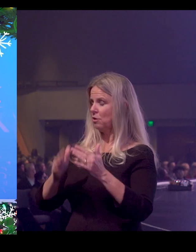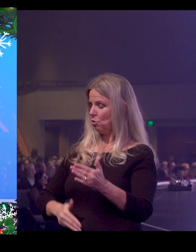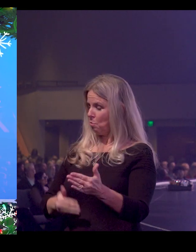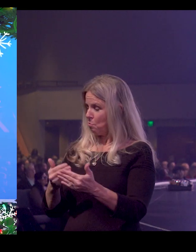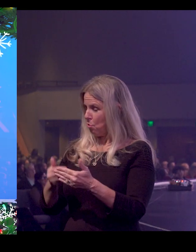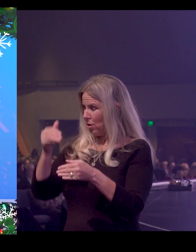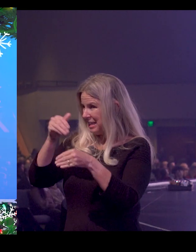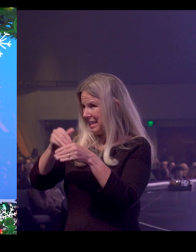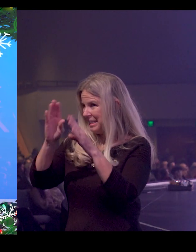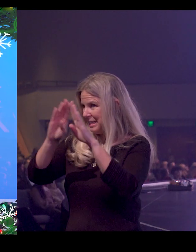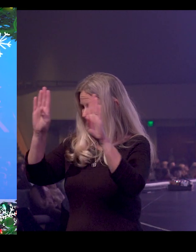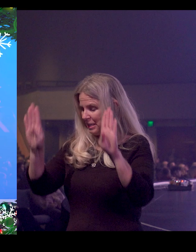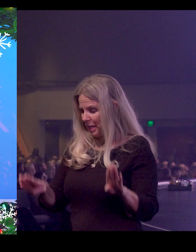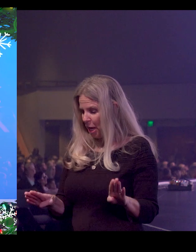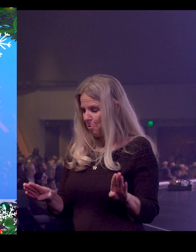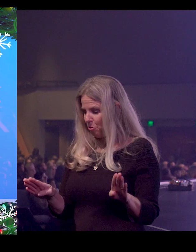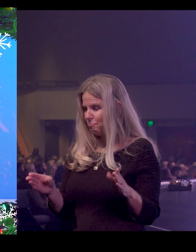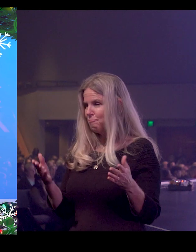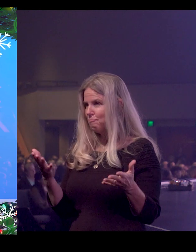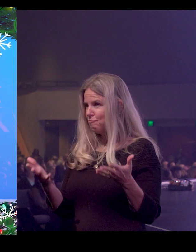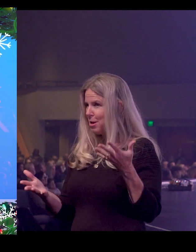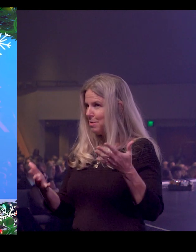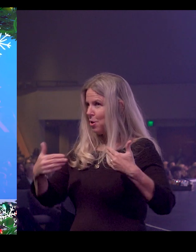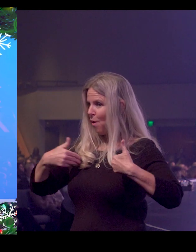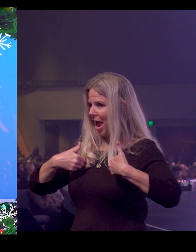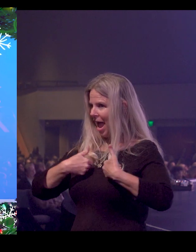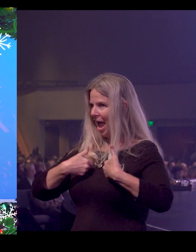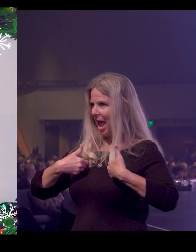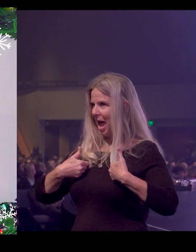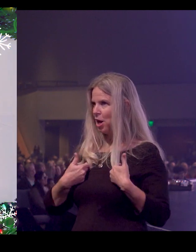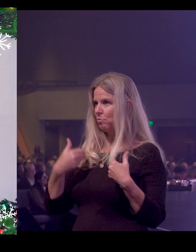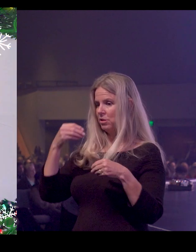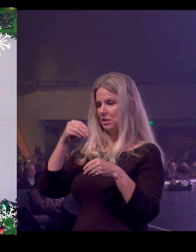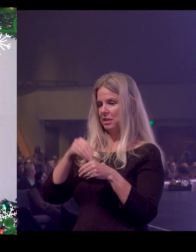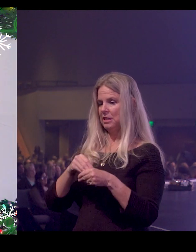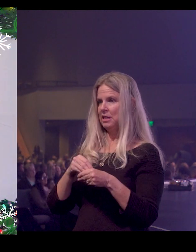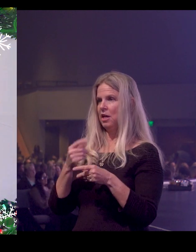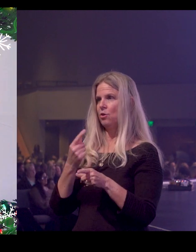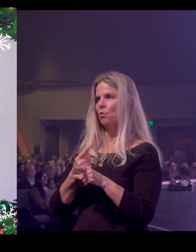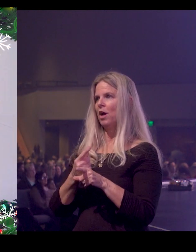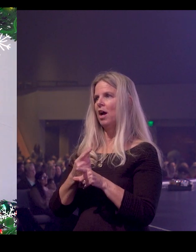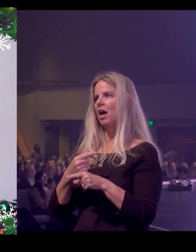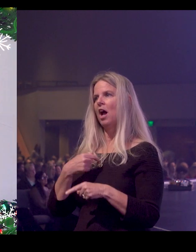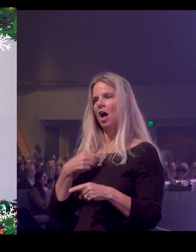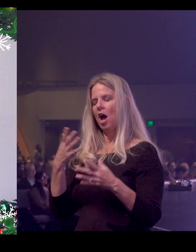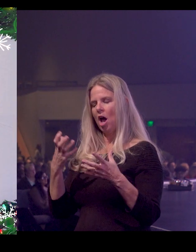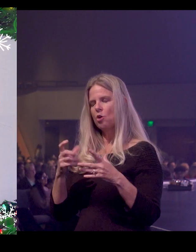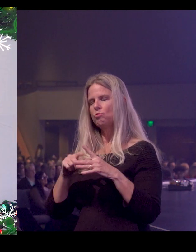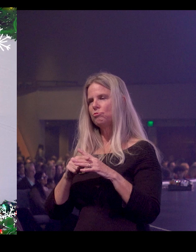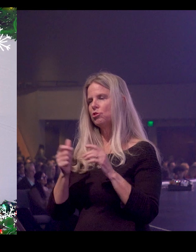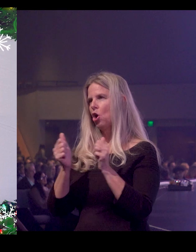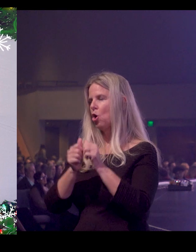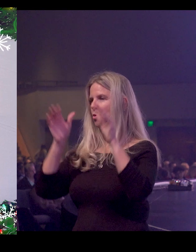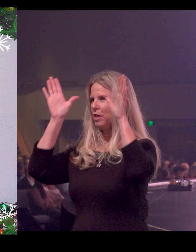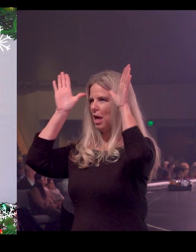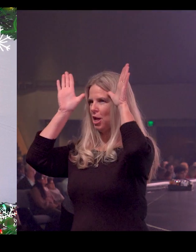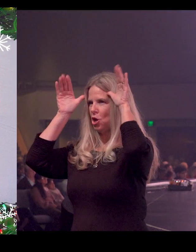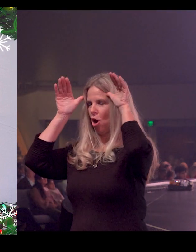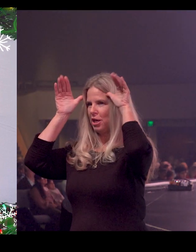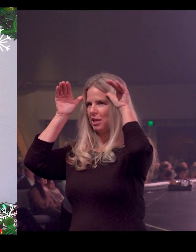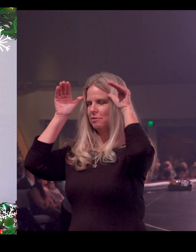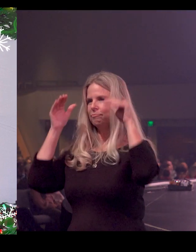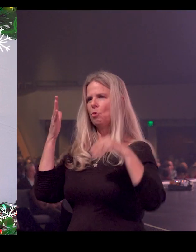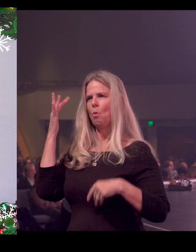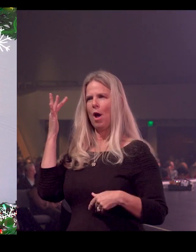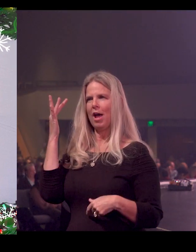that stable. So I want to start with a donkey. And why a donkey? Do you remember that Joseph and Mary traveled